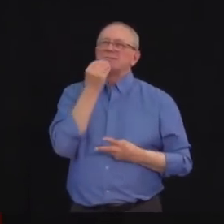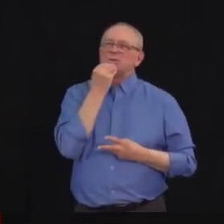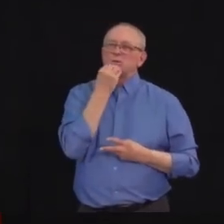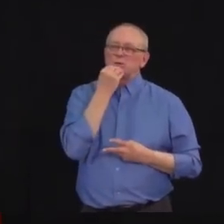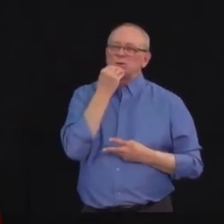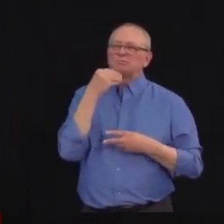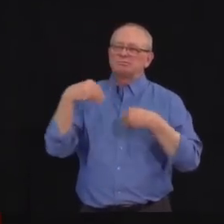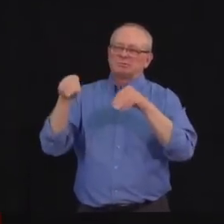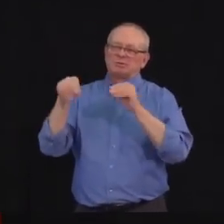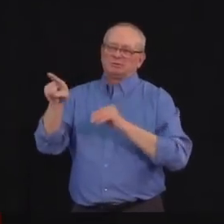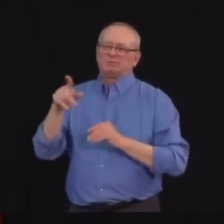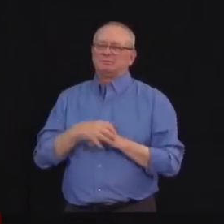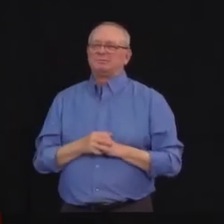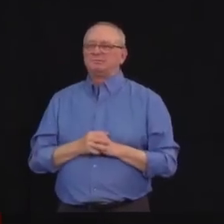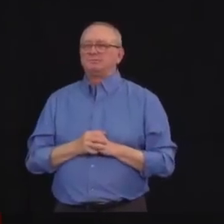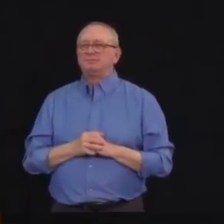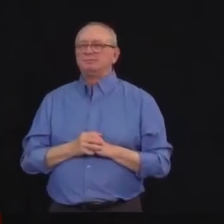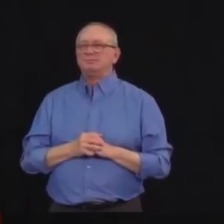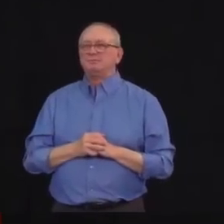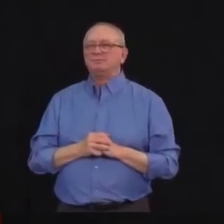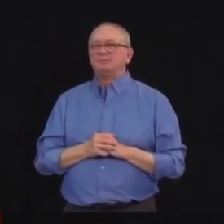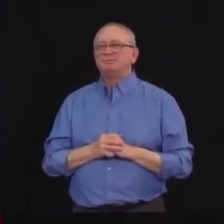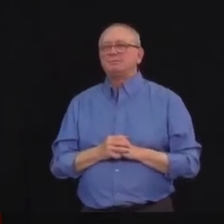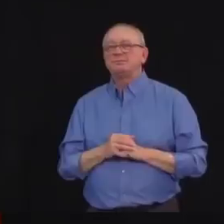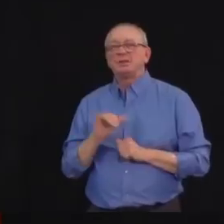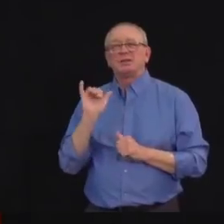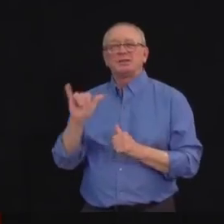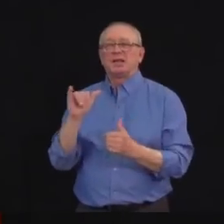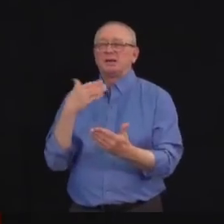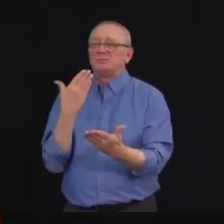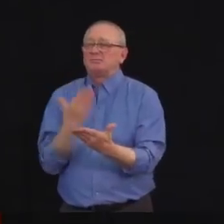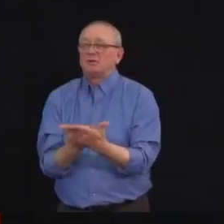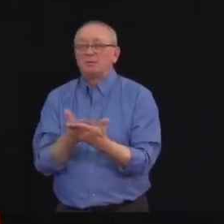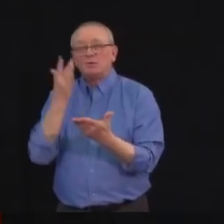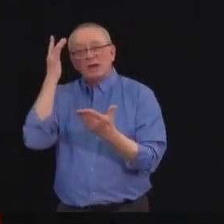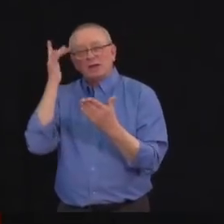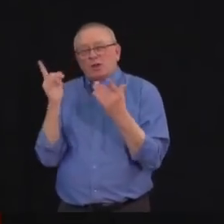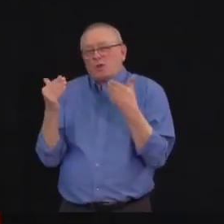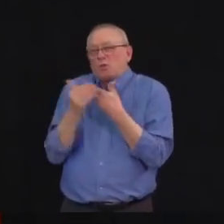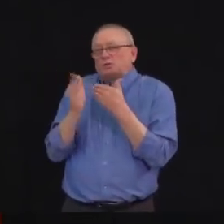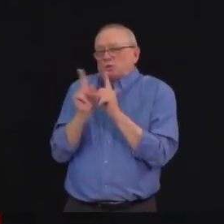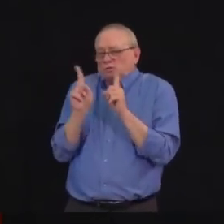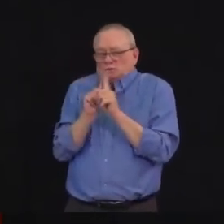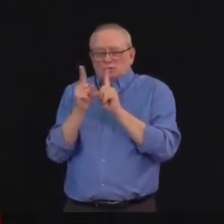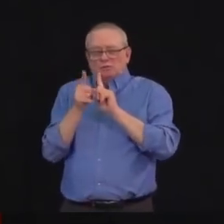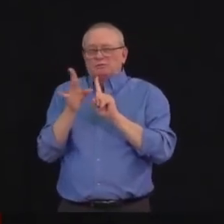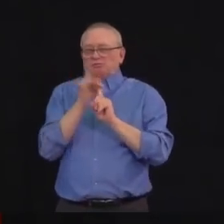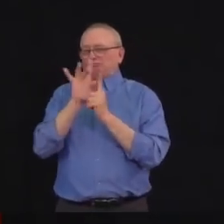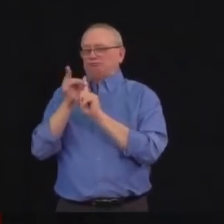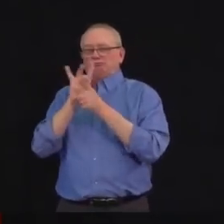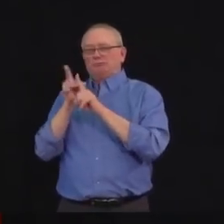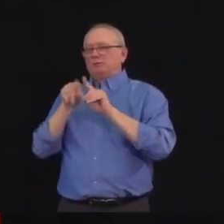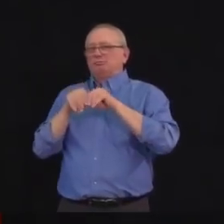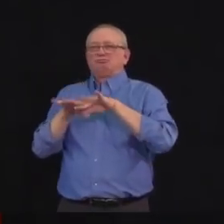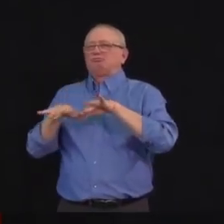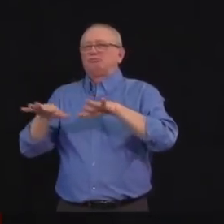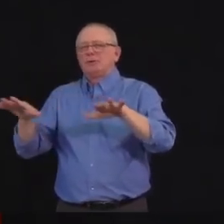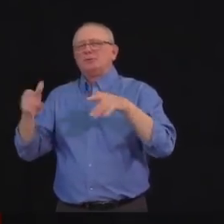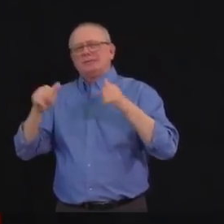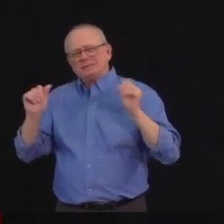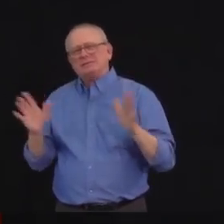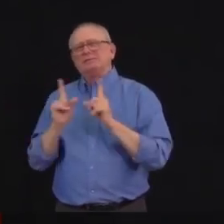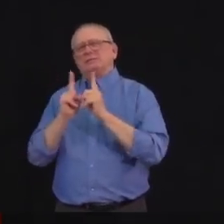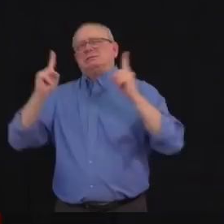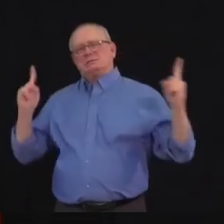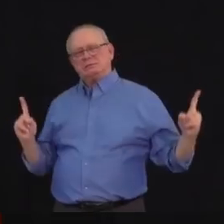can spread through close contact. I am working with my colleagues in AHS to offer all necessary supports to